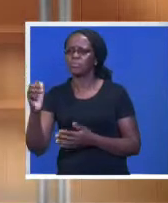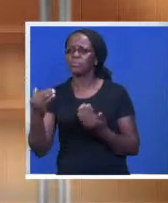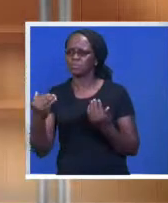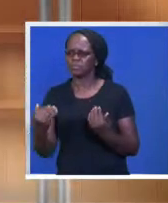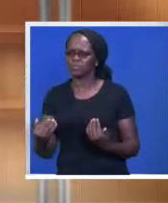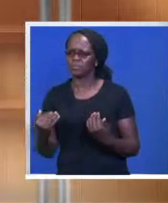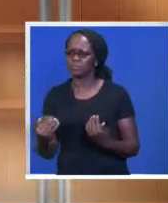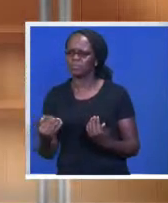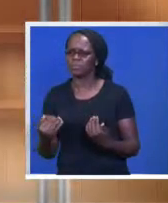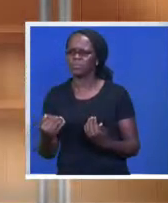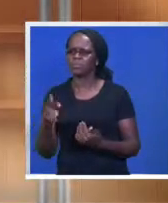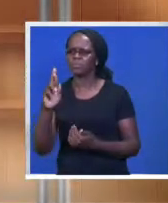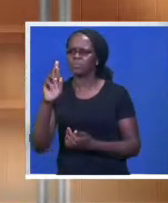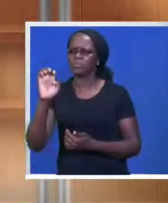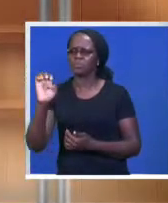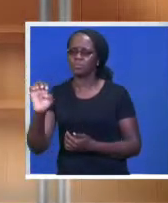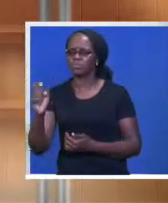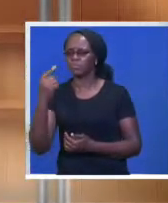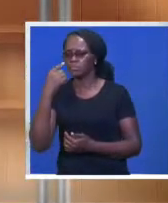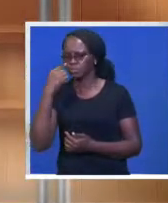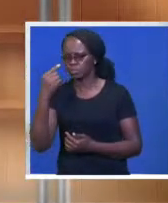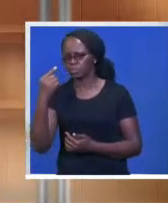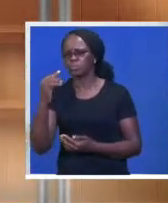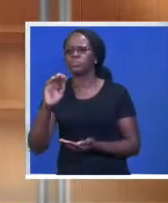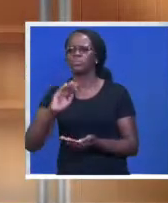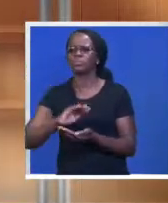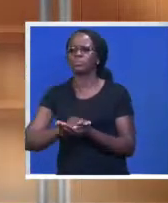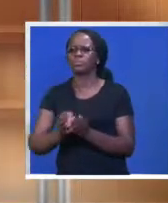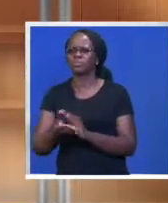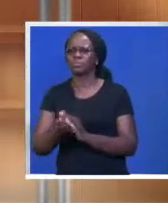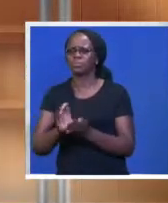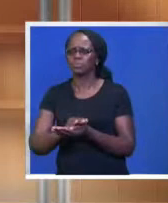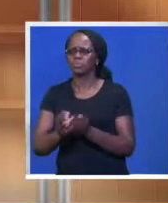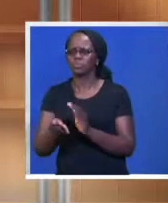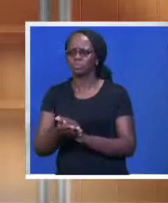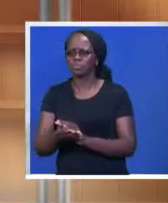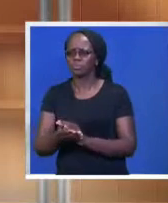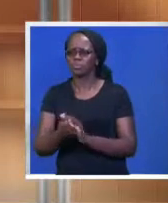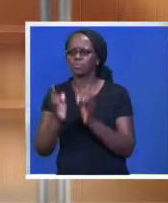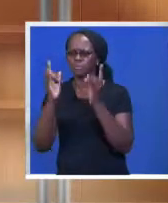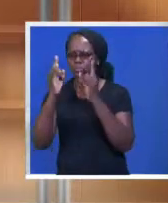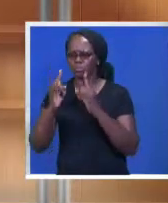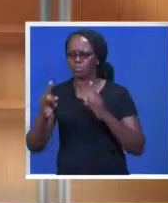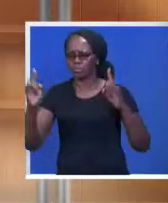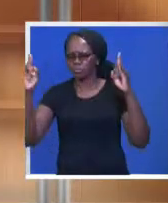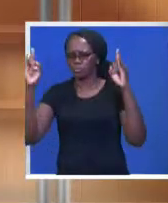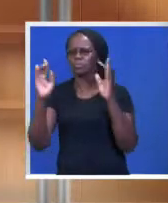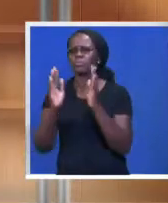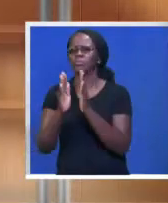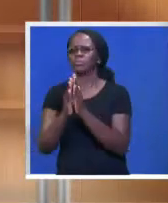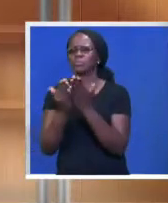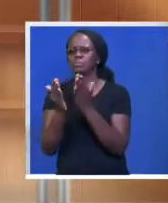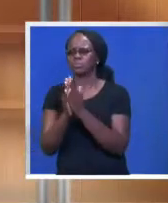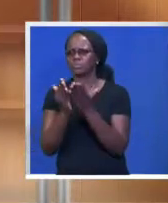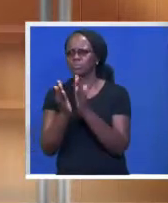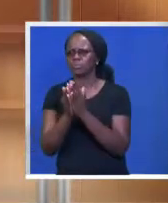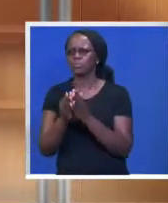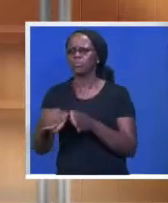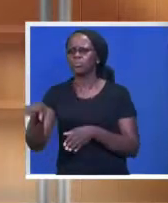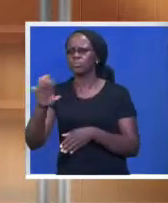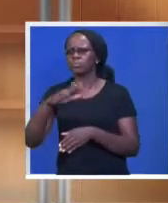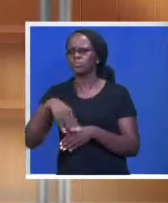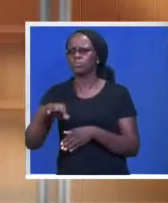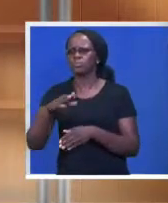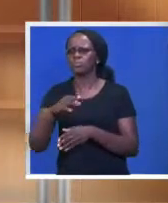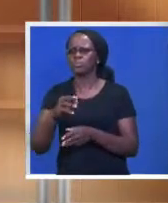religious education, we are looking at creation under the biblical perspective. We believe that God creating everything that